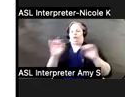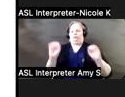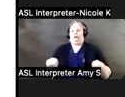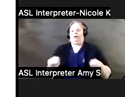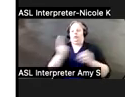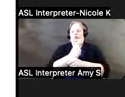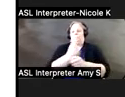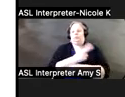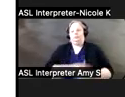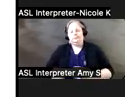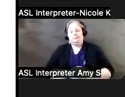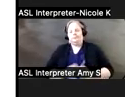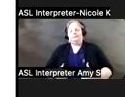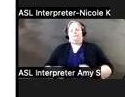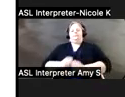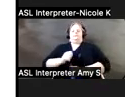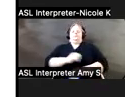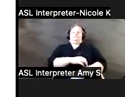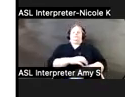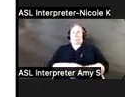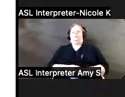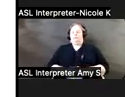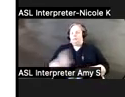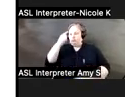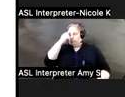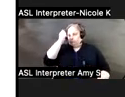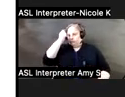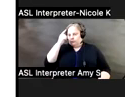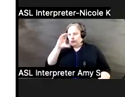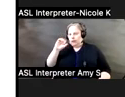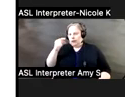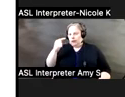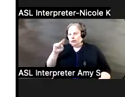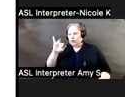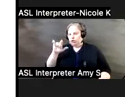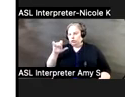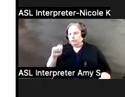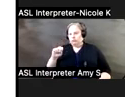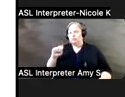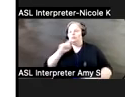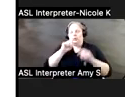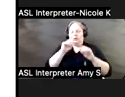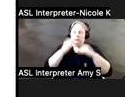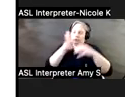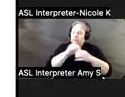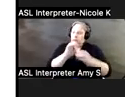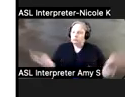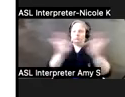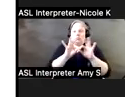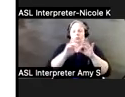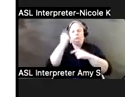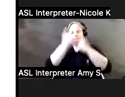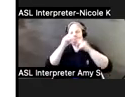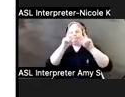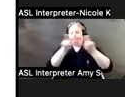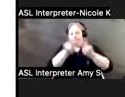those controls. And next, cognition is an important thing to look at. Cognition comes in really big play when we're looking at complexity of controls